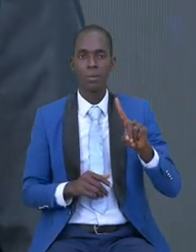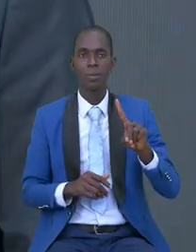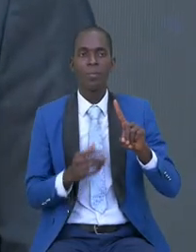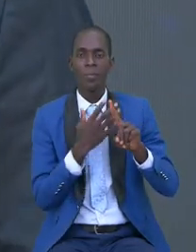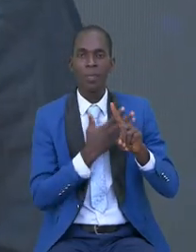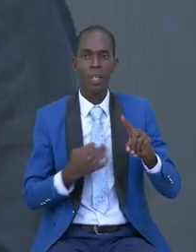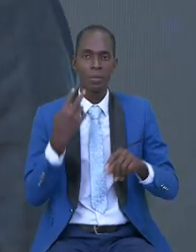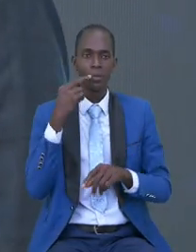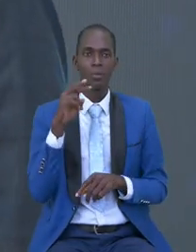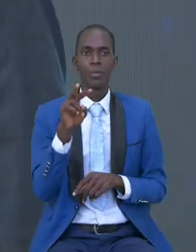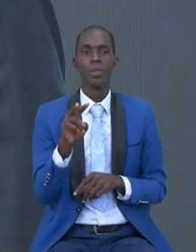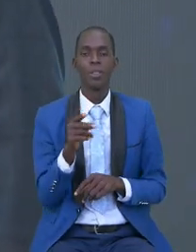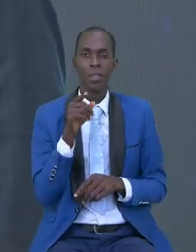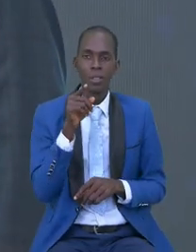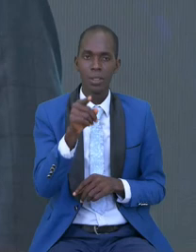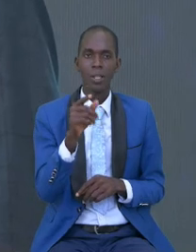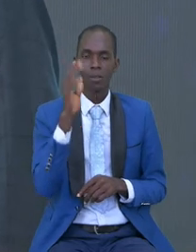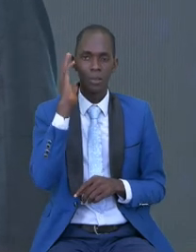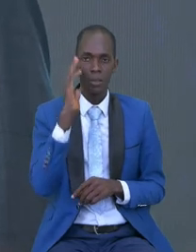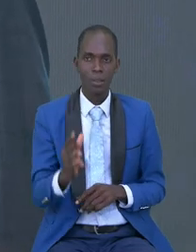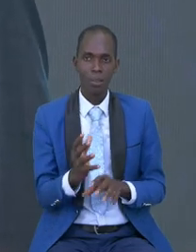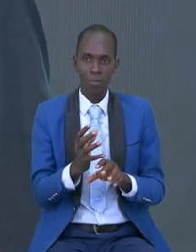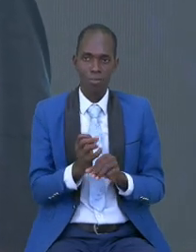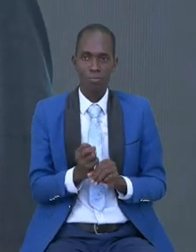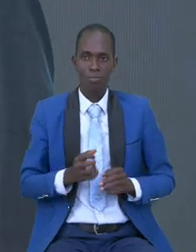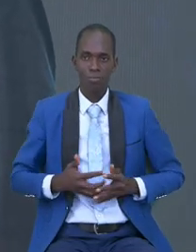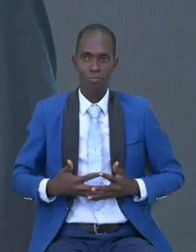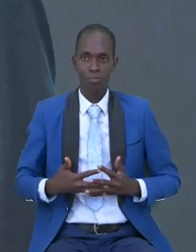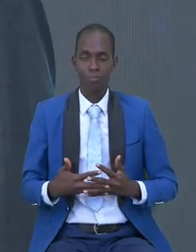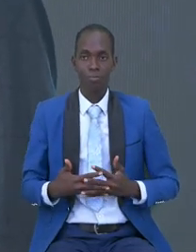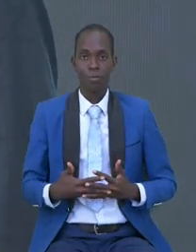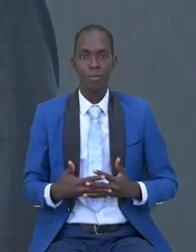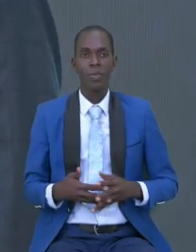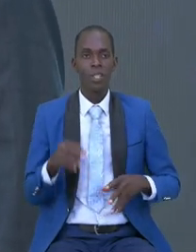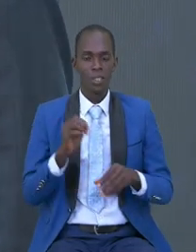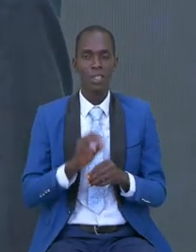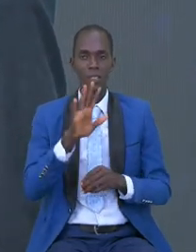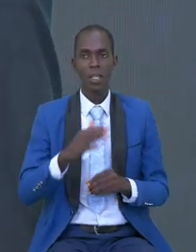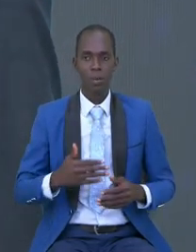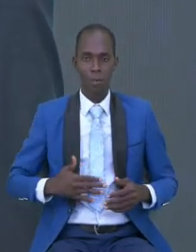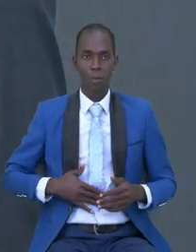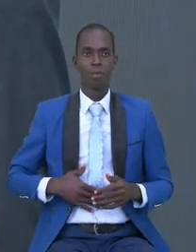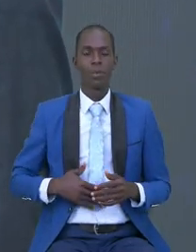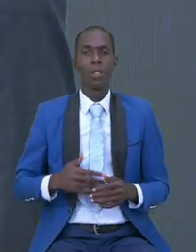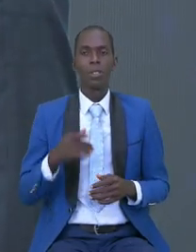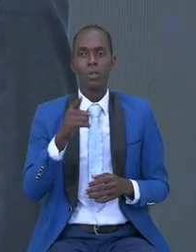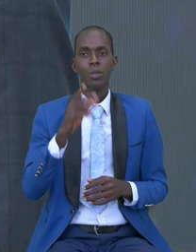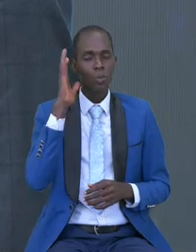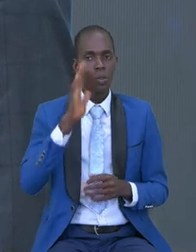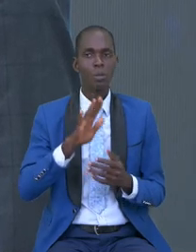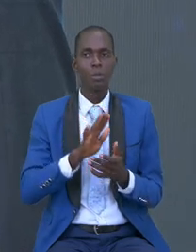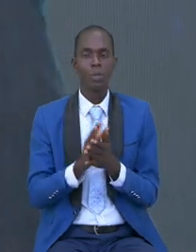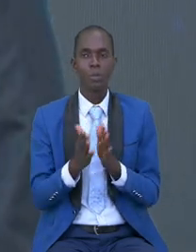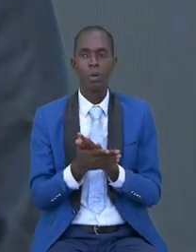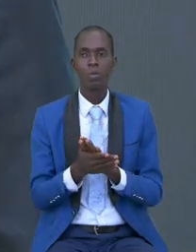and behold, thou shalt conceive in thy womb. You become the